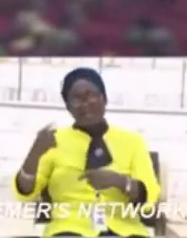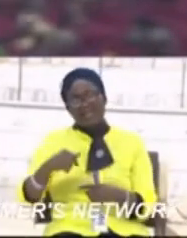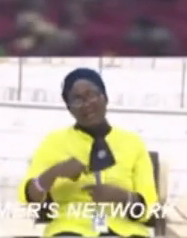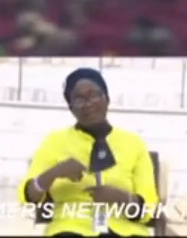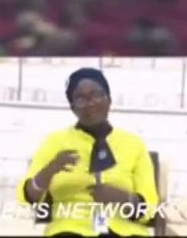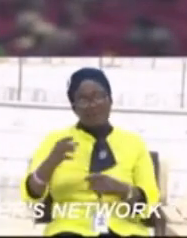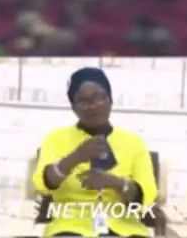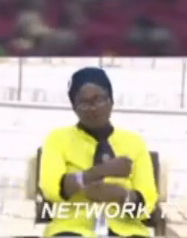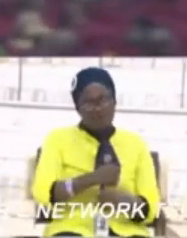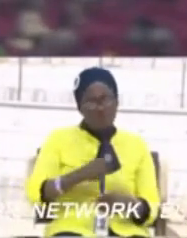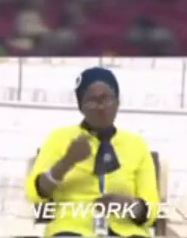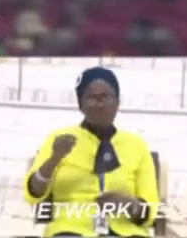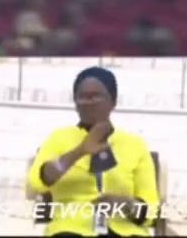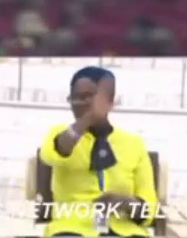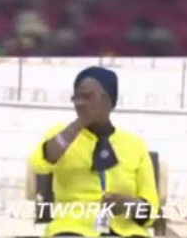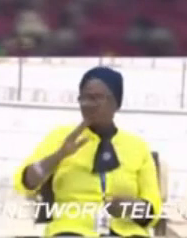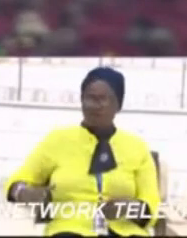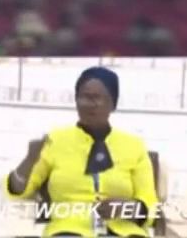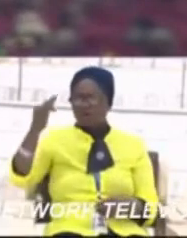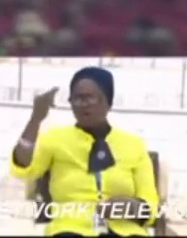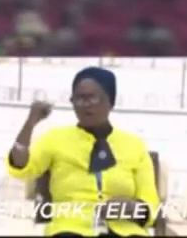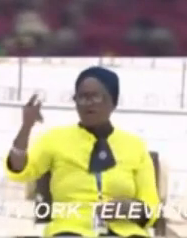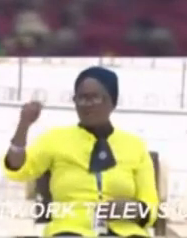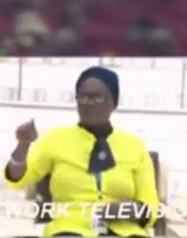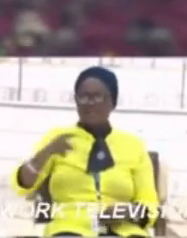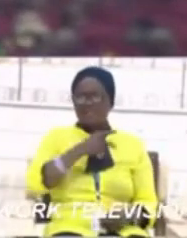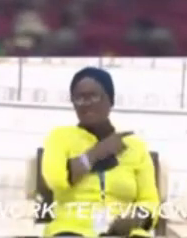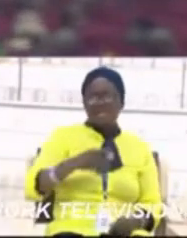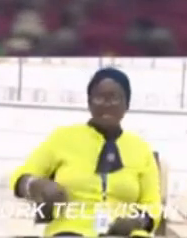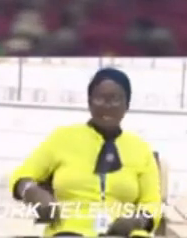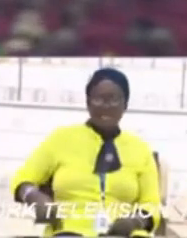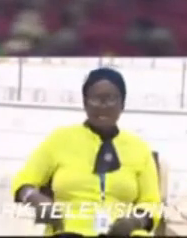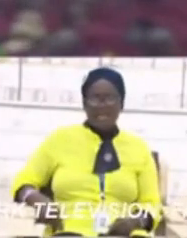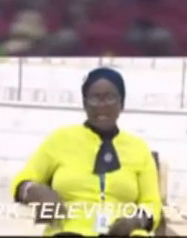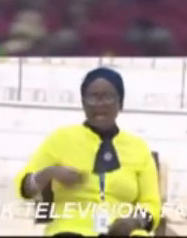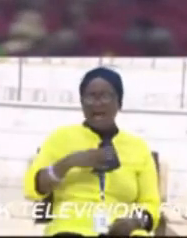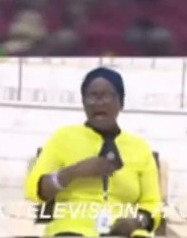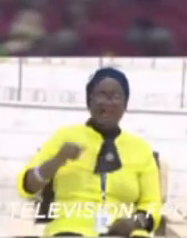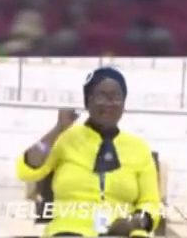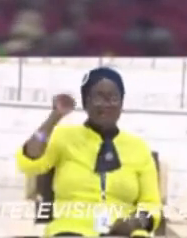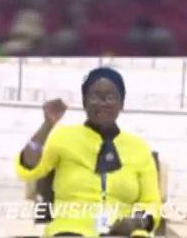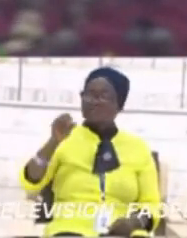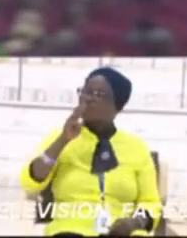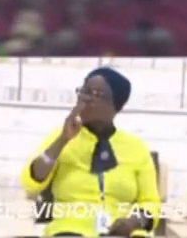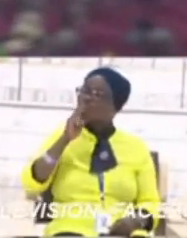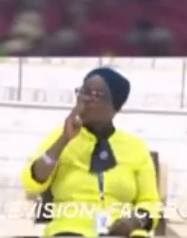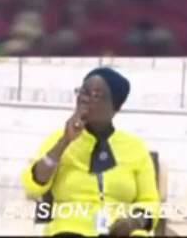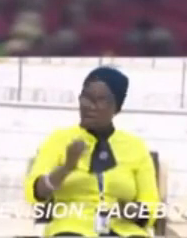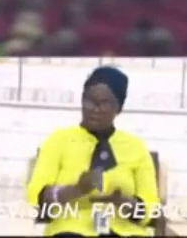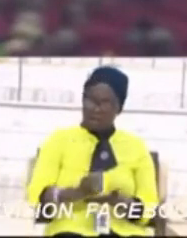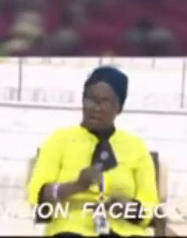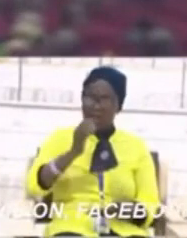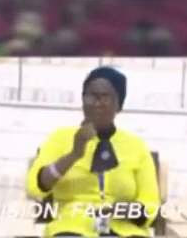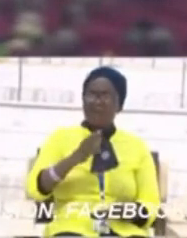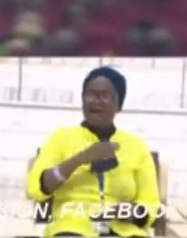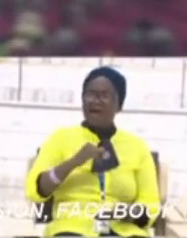took the sword of the king and his water bottle. And those who came